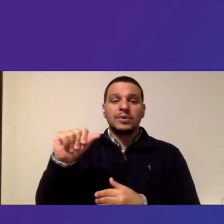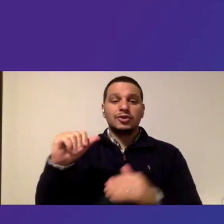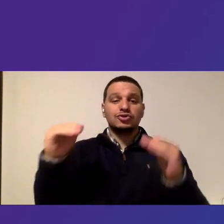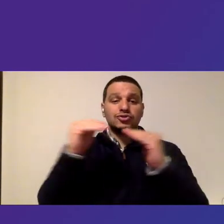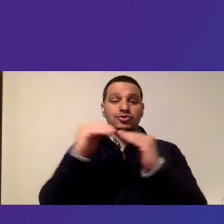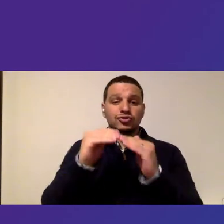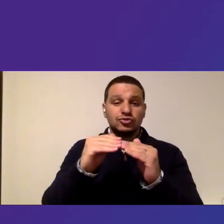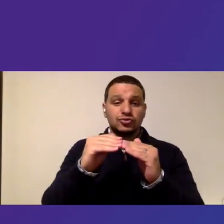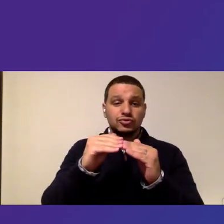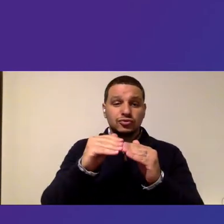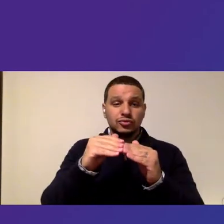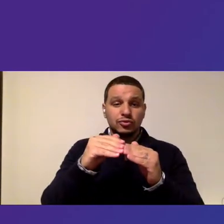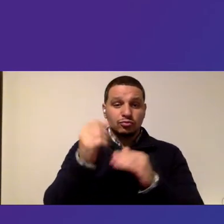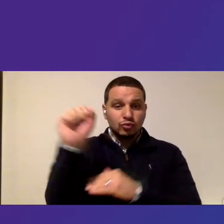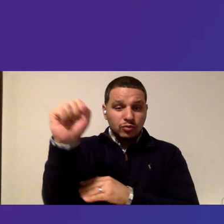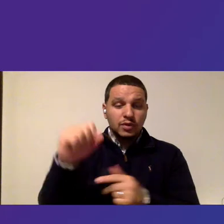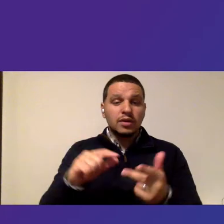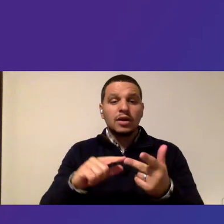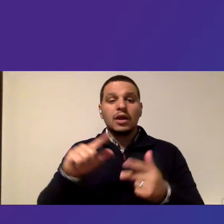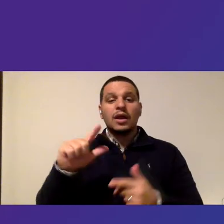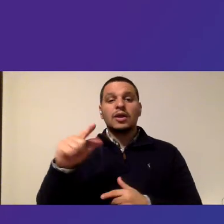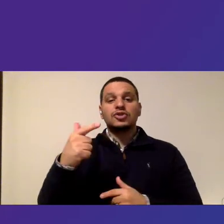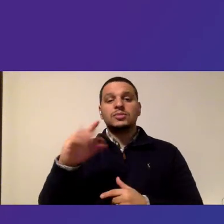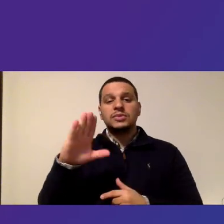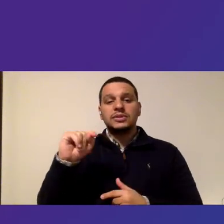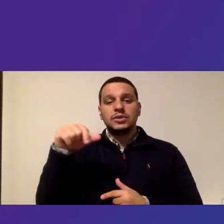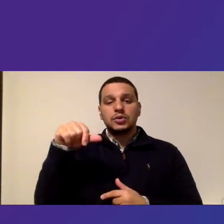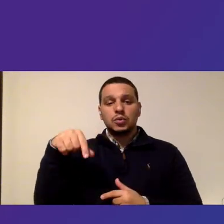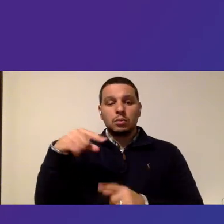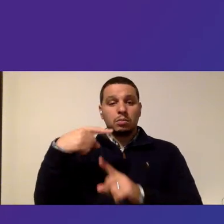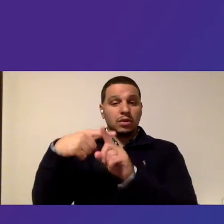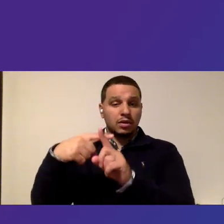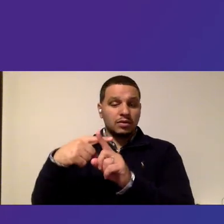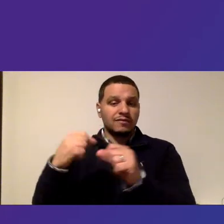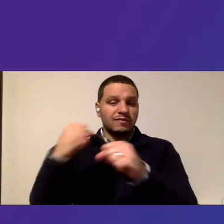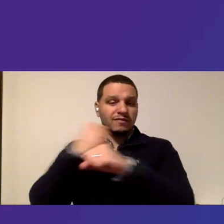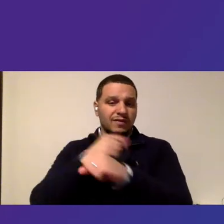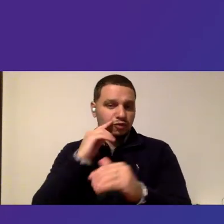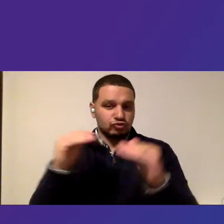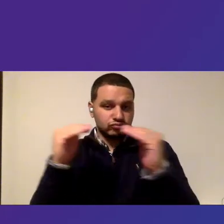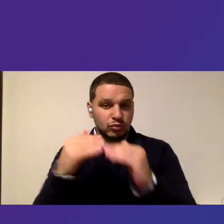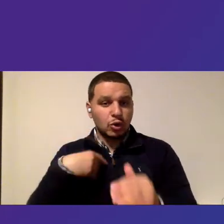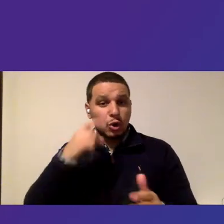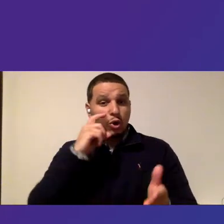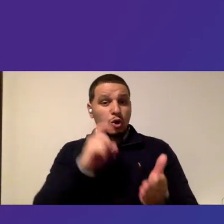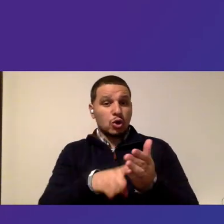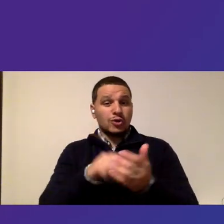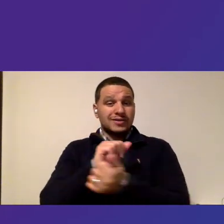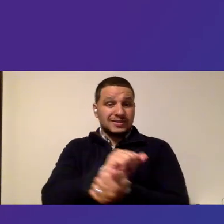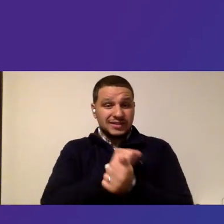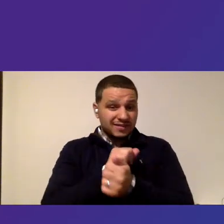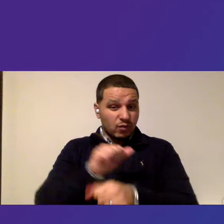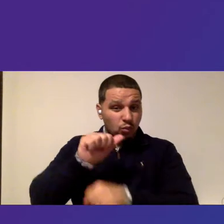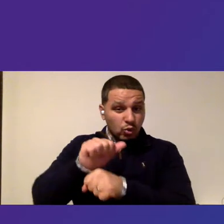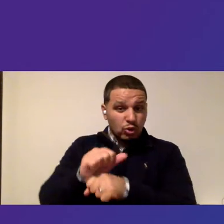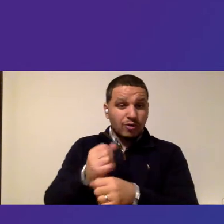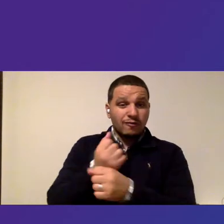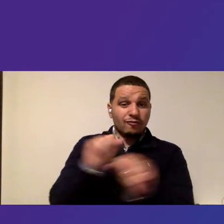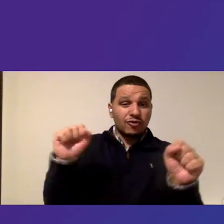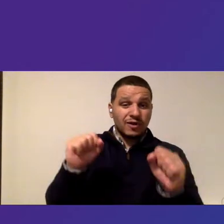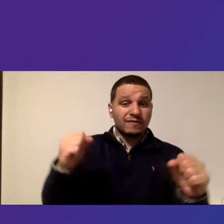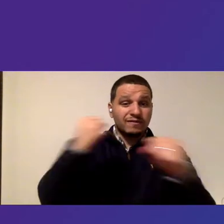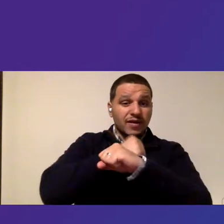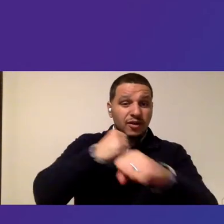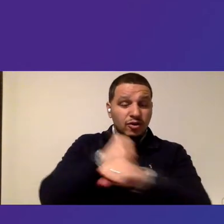the LGBTQ plus fight for justice. We would like to acknowledge the enslaved workers, freedom fighters,